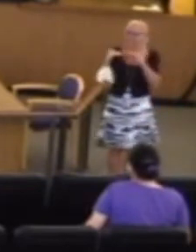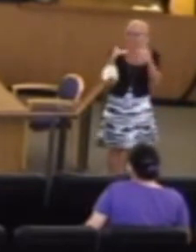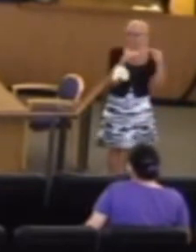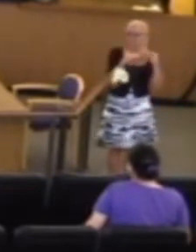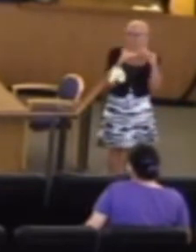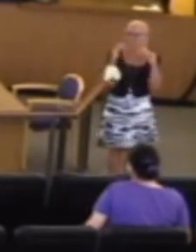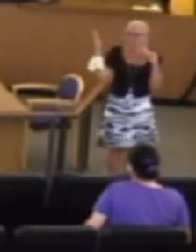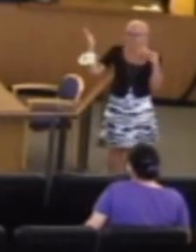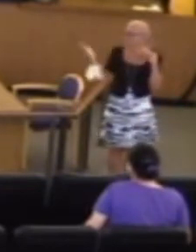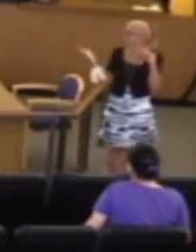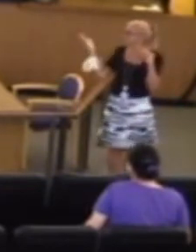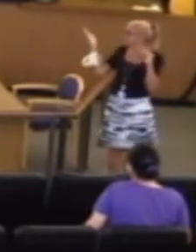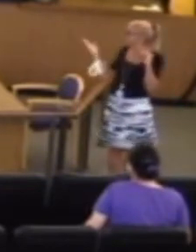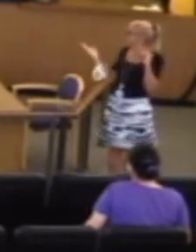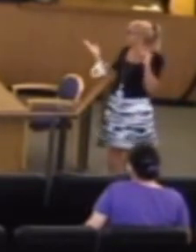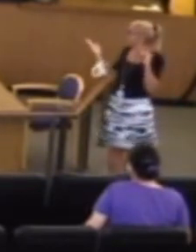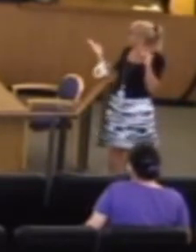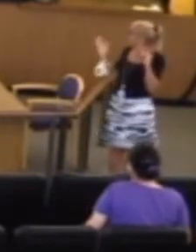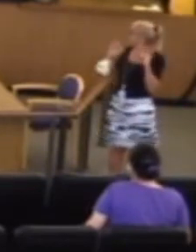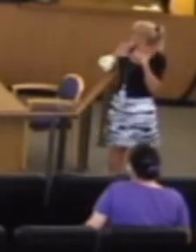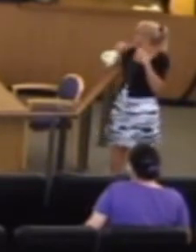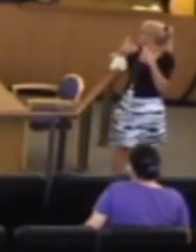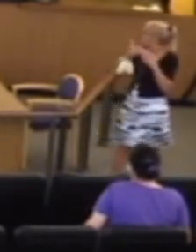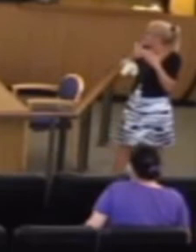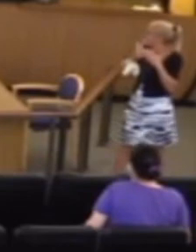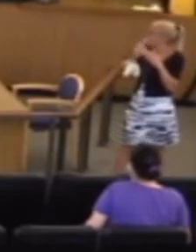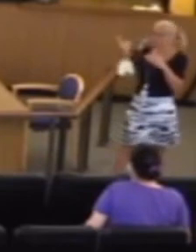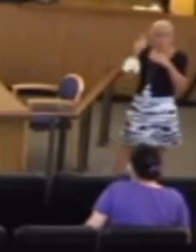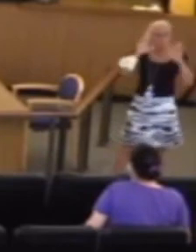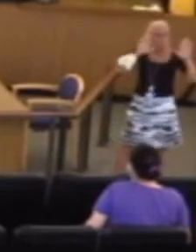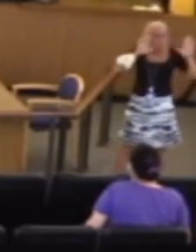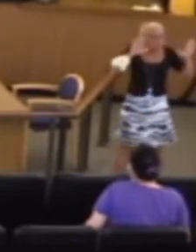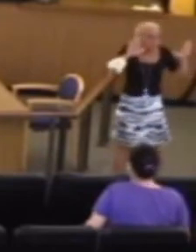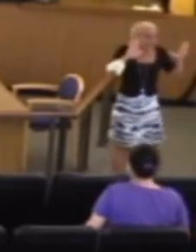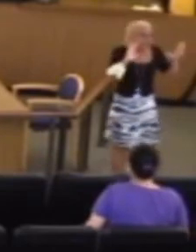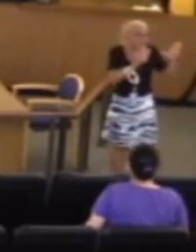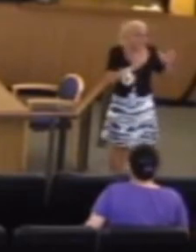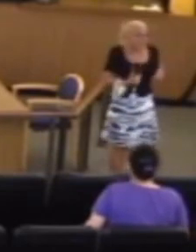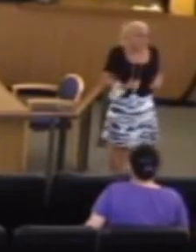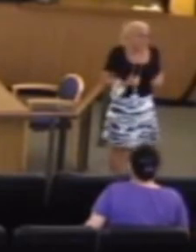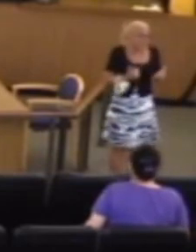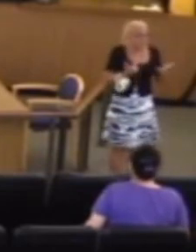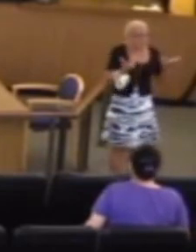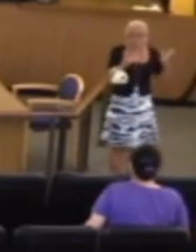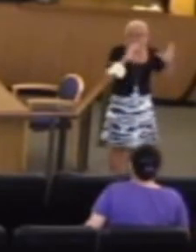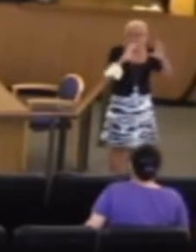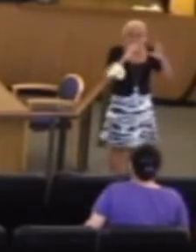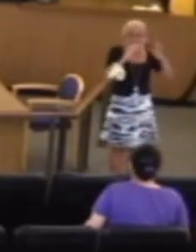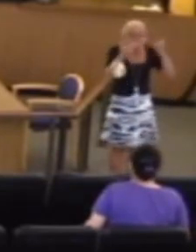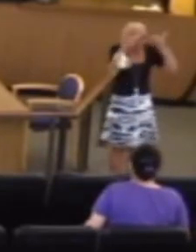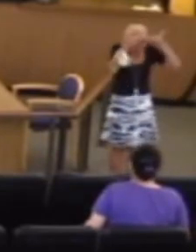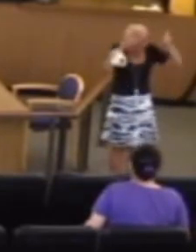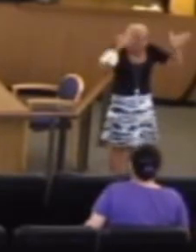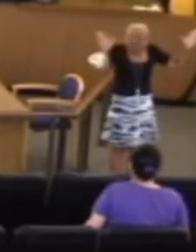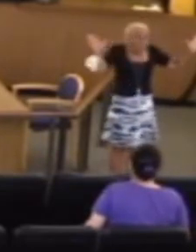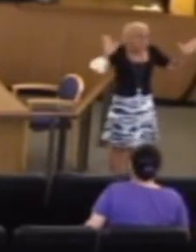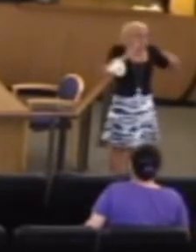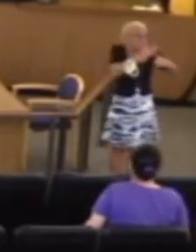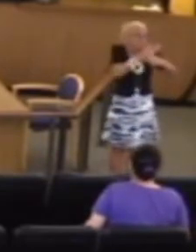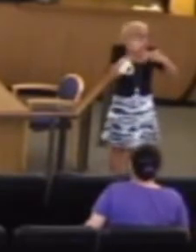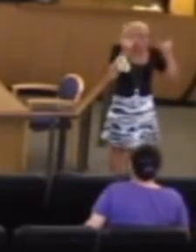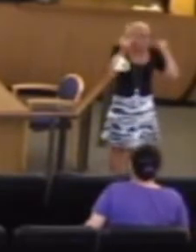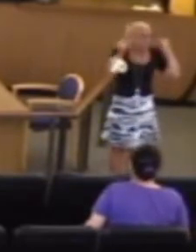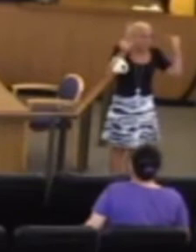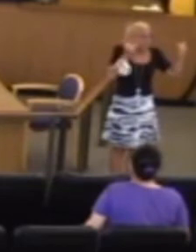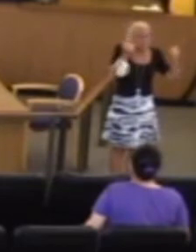what, all of you are great. Our lines of communication are open. We share ideas. And one person